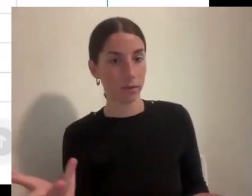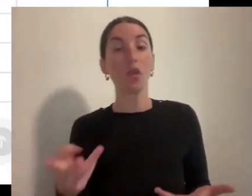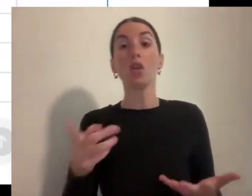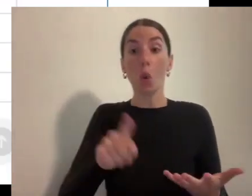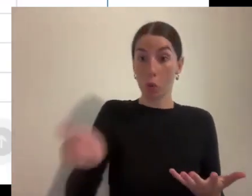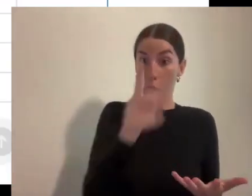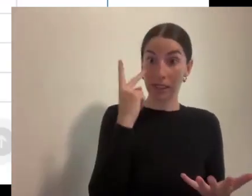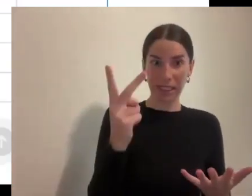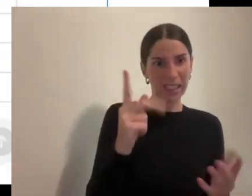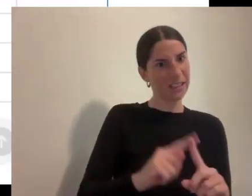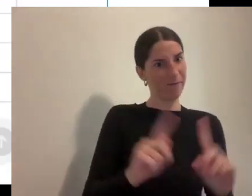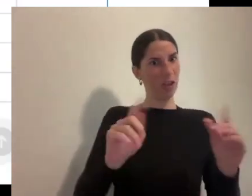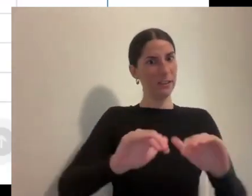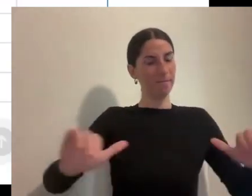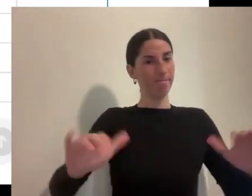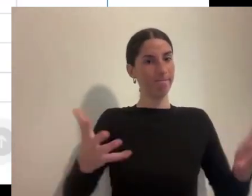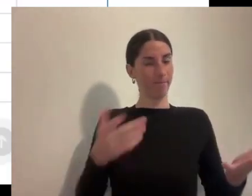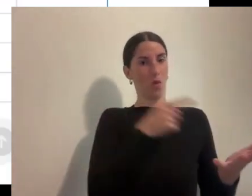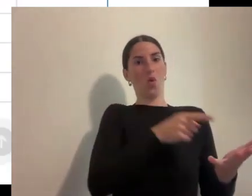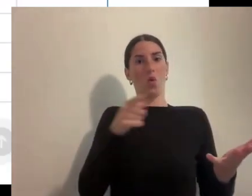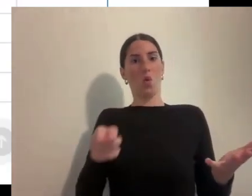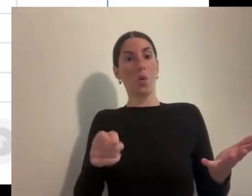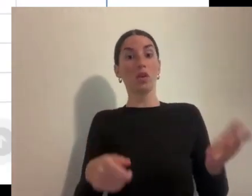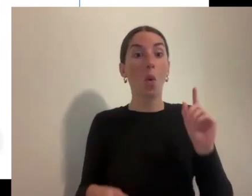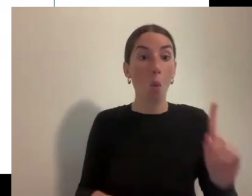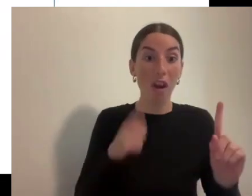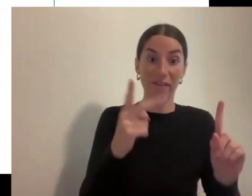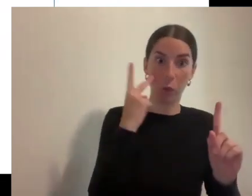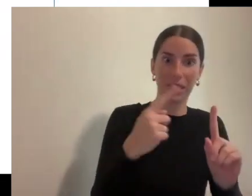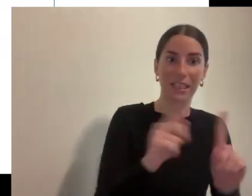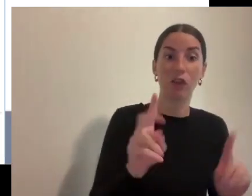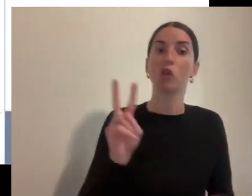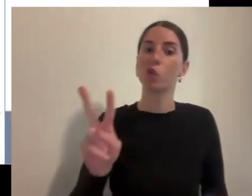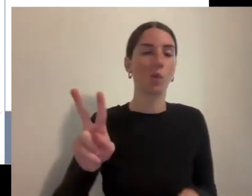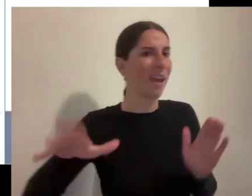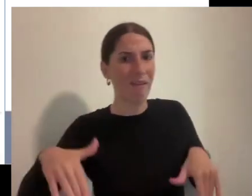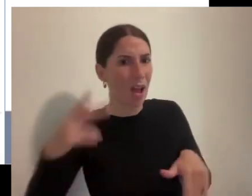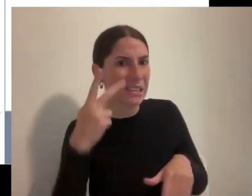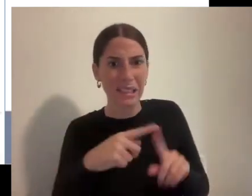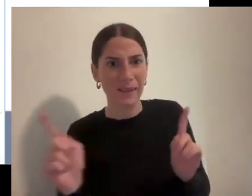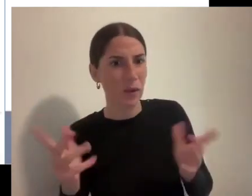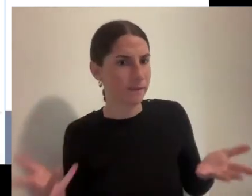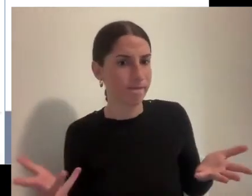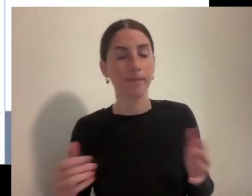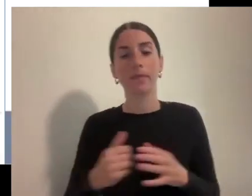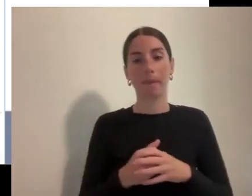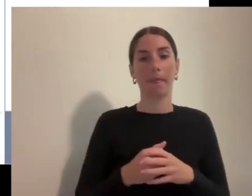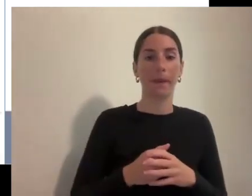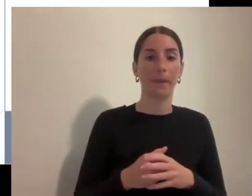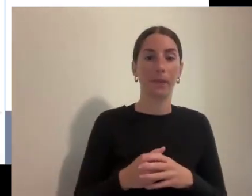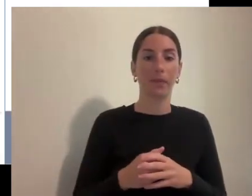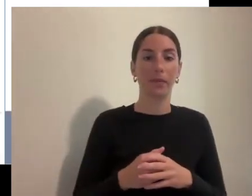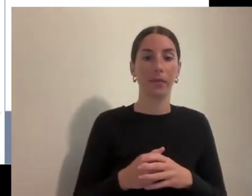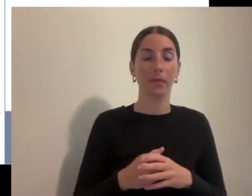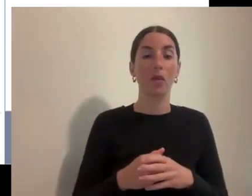difference there? Give me a one, a two, if not yet. But the idea is it depends on the prompt. What we get out